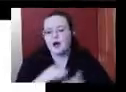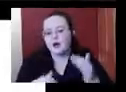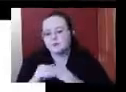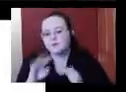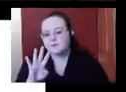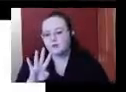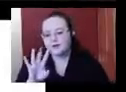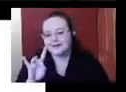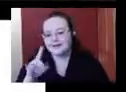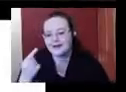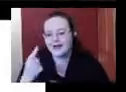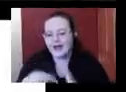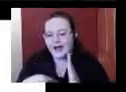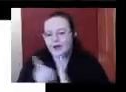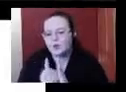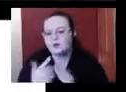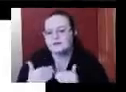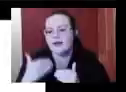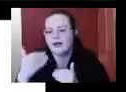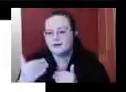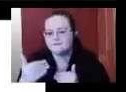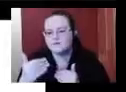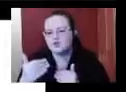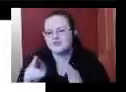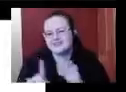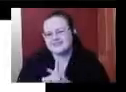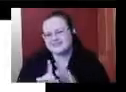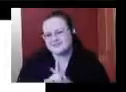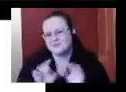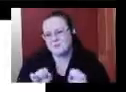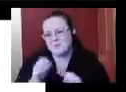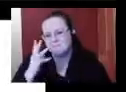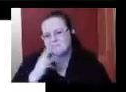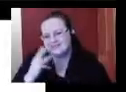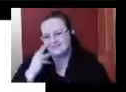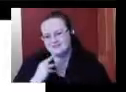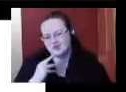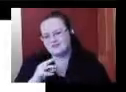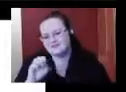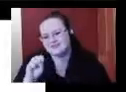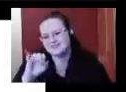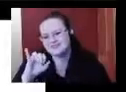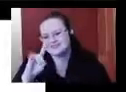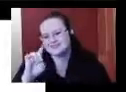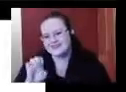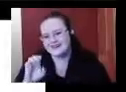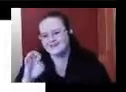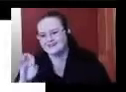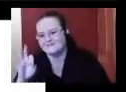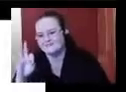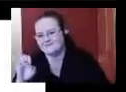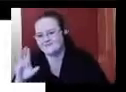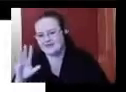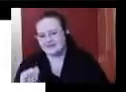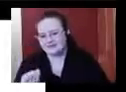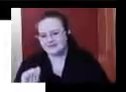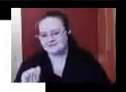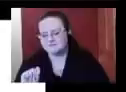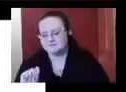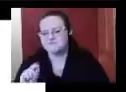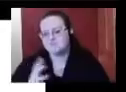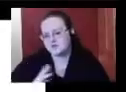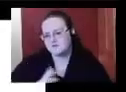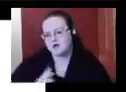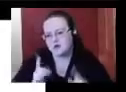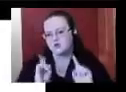vaccine. You can go to school or childcare if you or anyone in your household received a COVID-19 vaccine in the